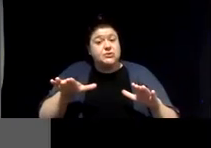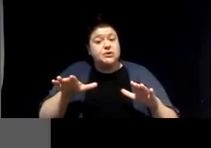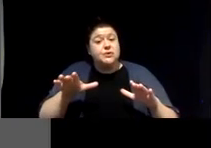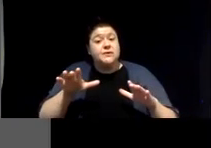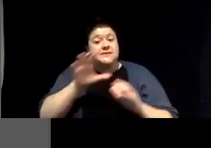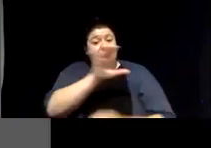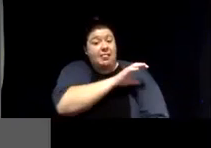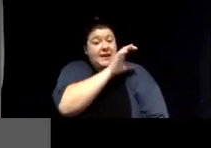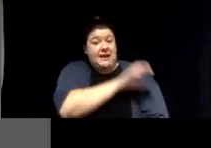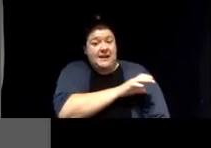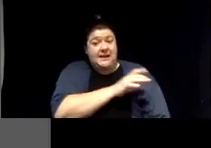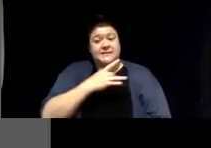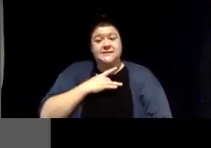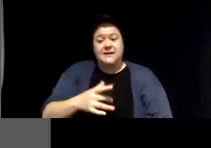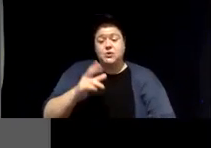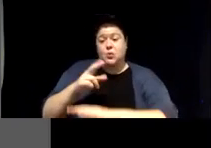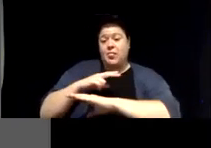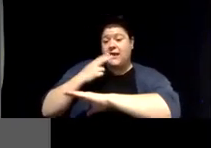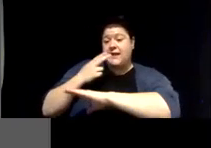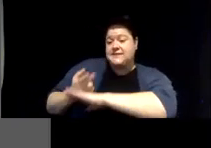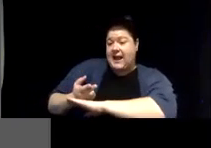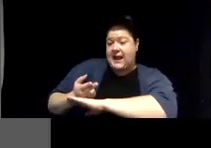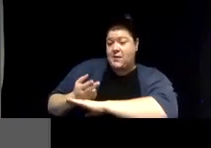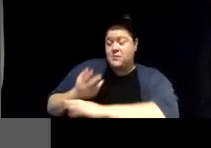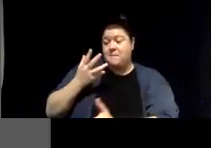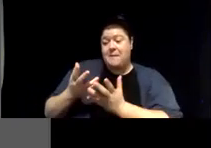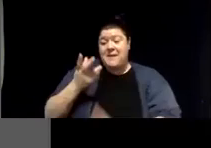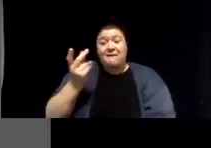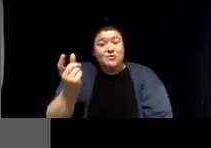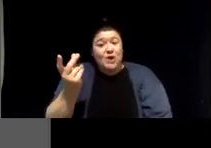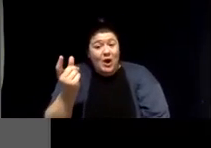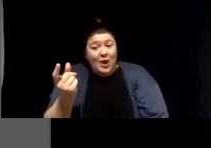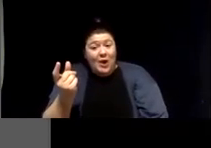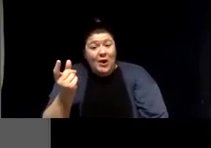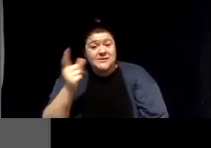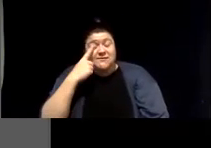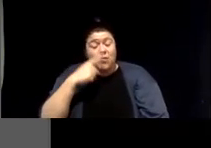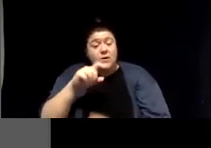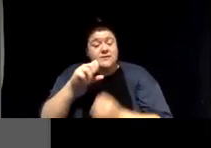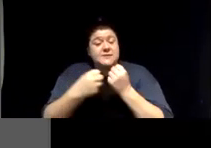sitting them. They may have support dogs. They may have,